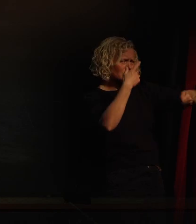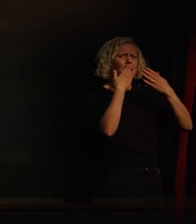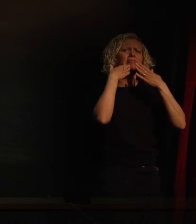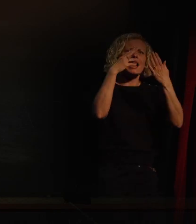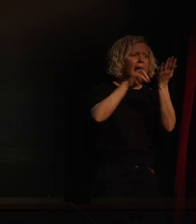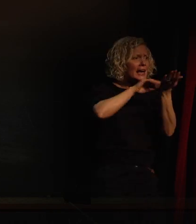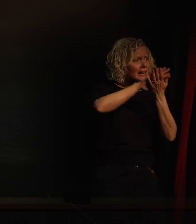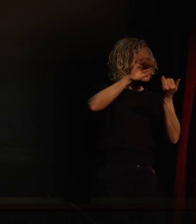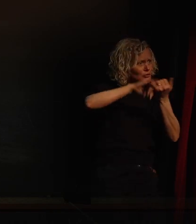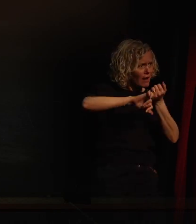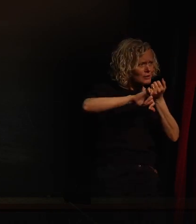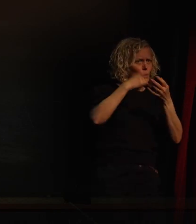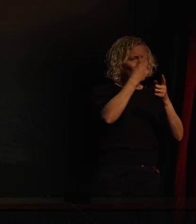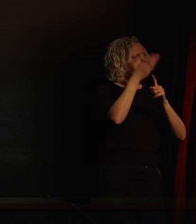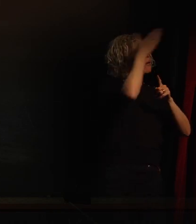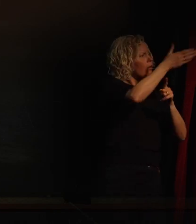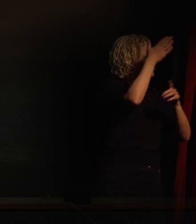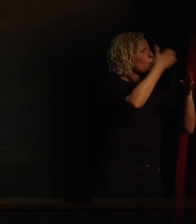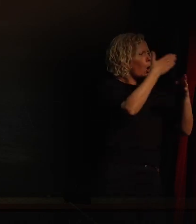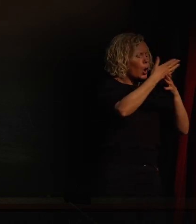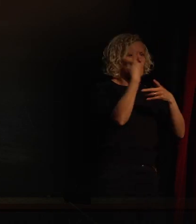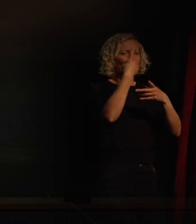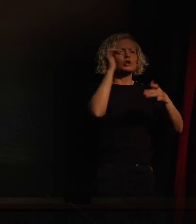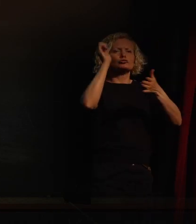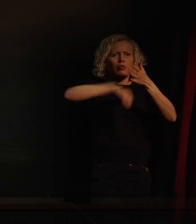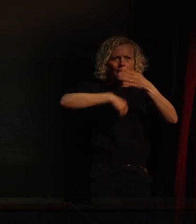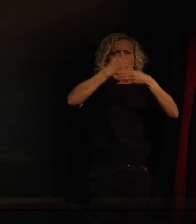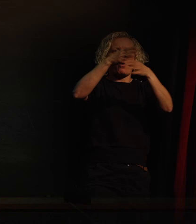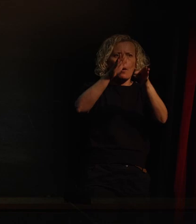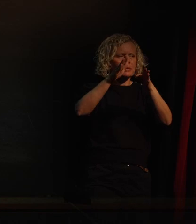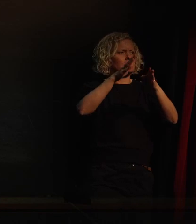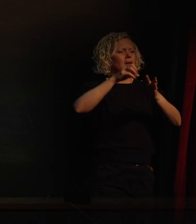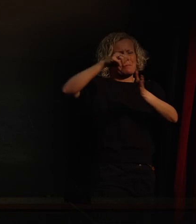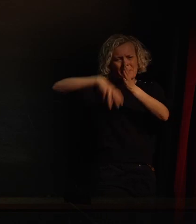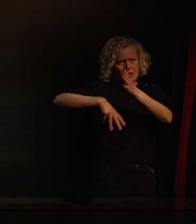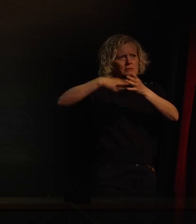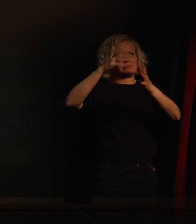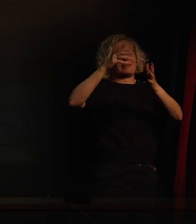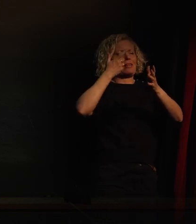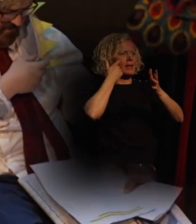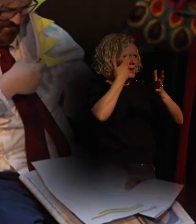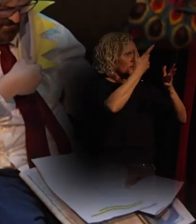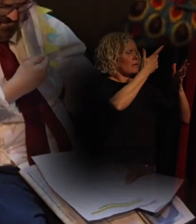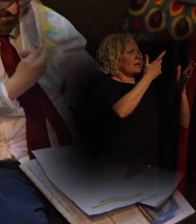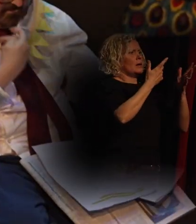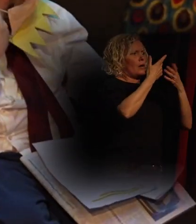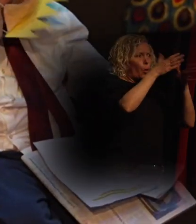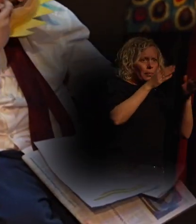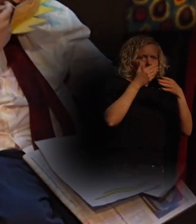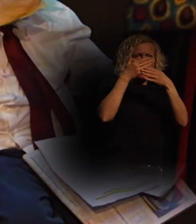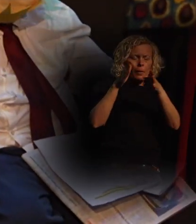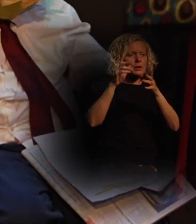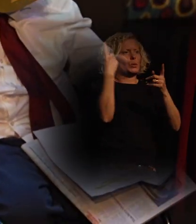people who kept going to work to keep our shops open, our bins emptied, and our buses moving. It's 8 o'clock